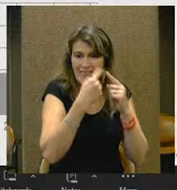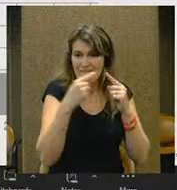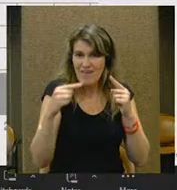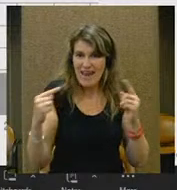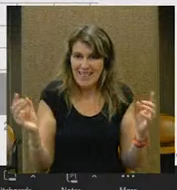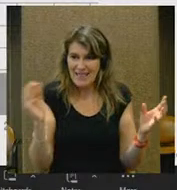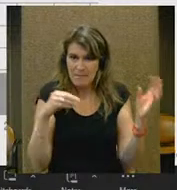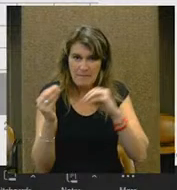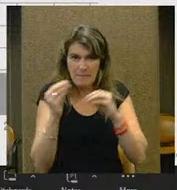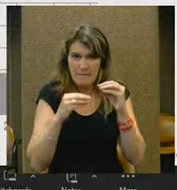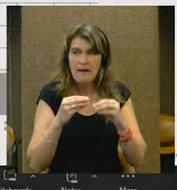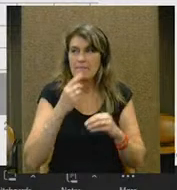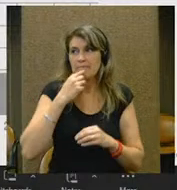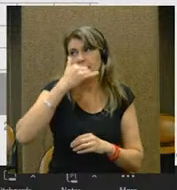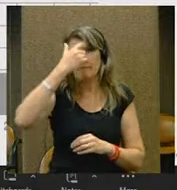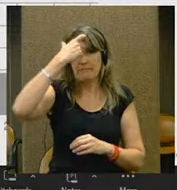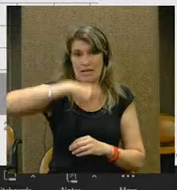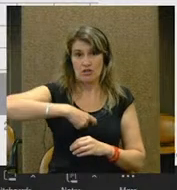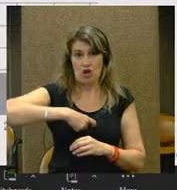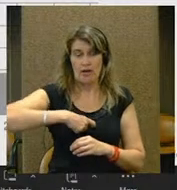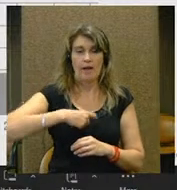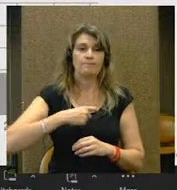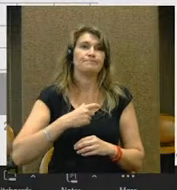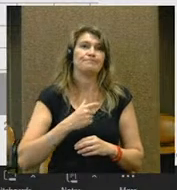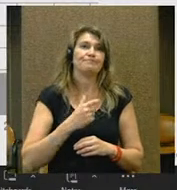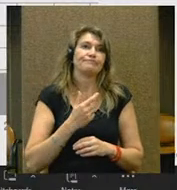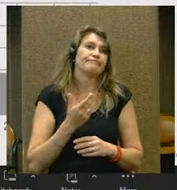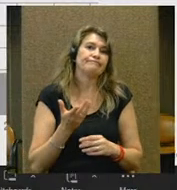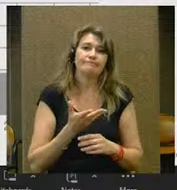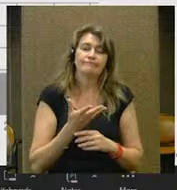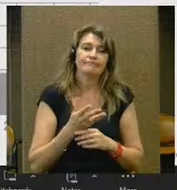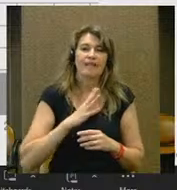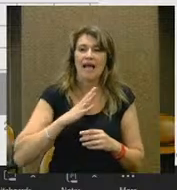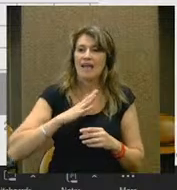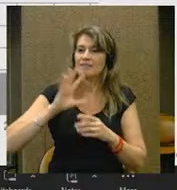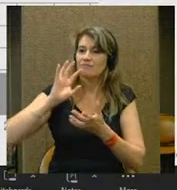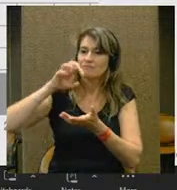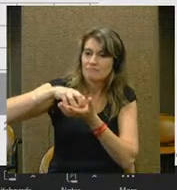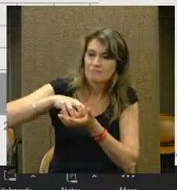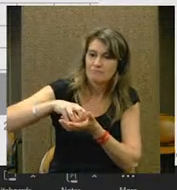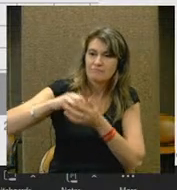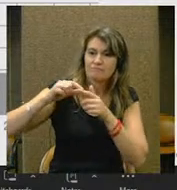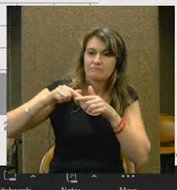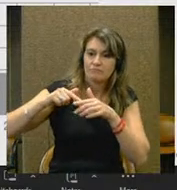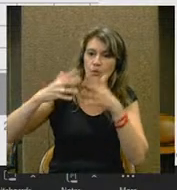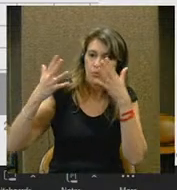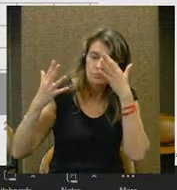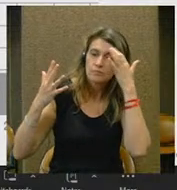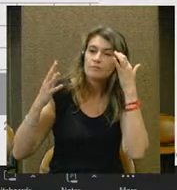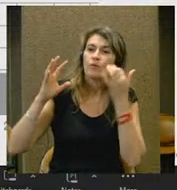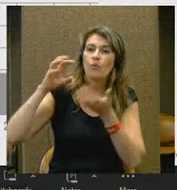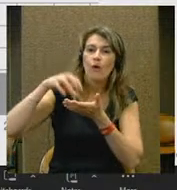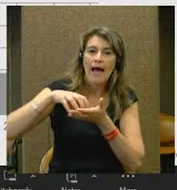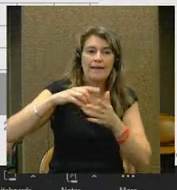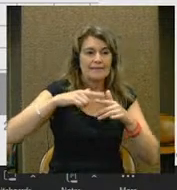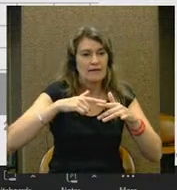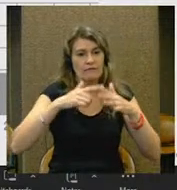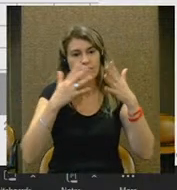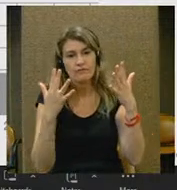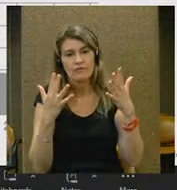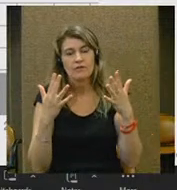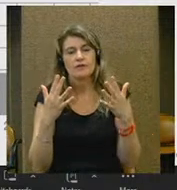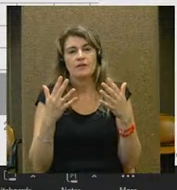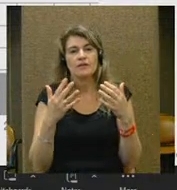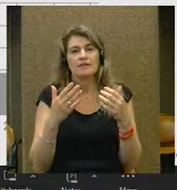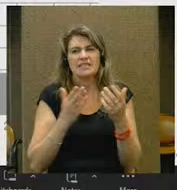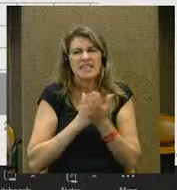then sometimes it may be the case that the drugs are being mixed in, and we don't really have a good sense of how often each of those is occurring. But you are